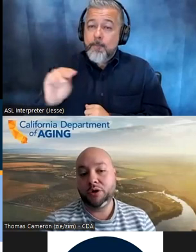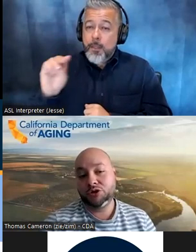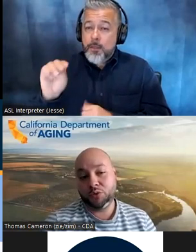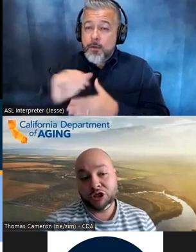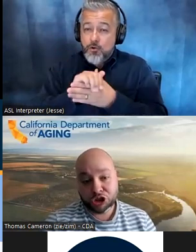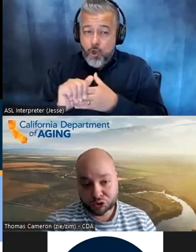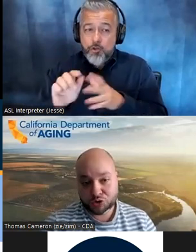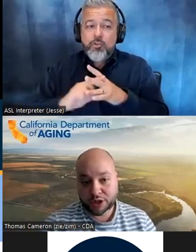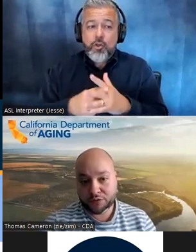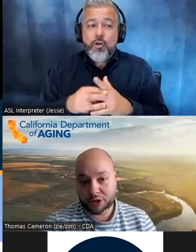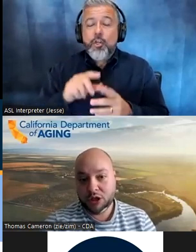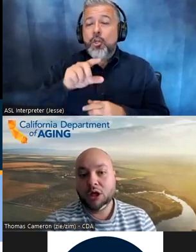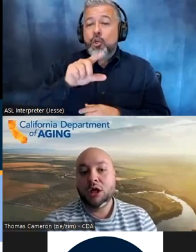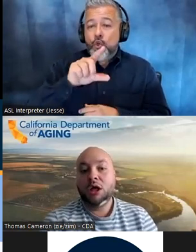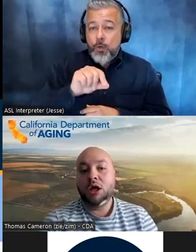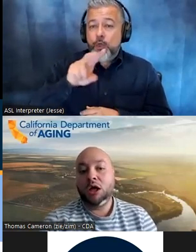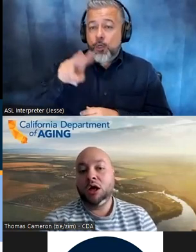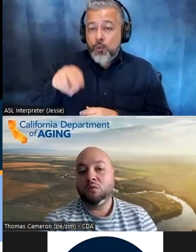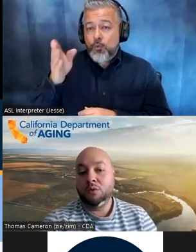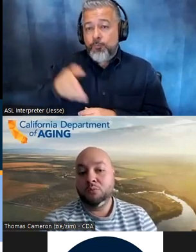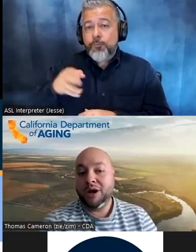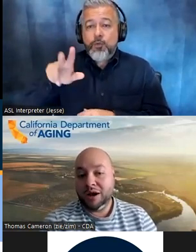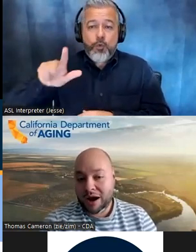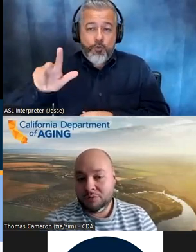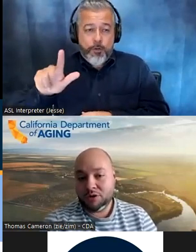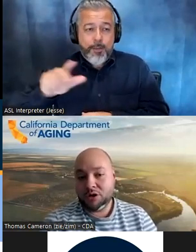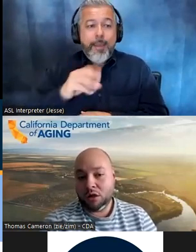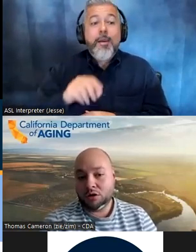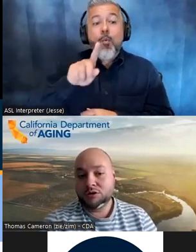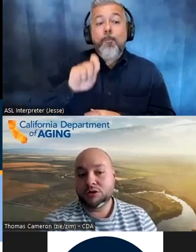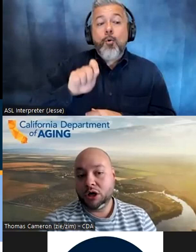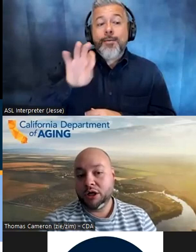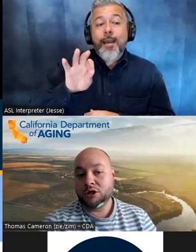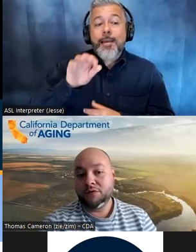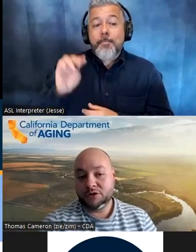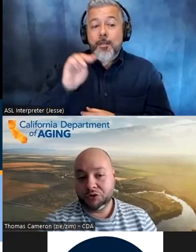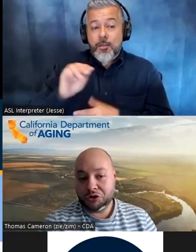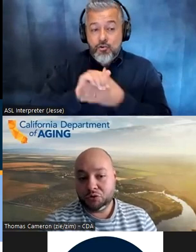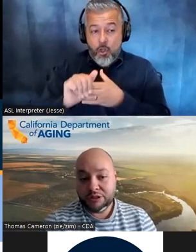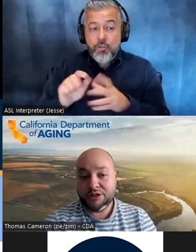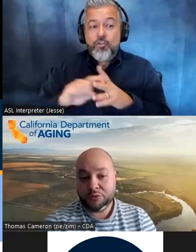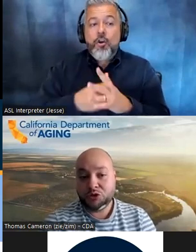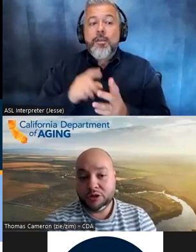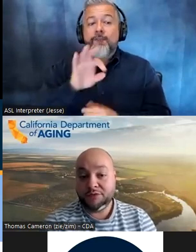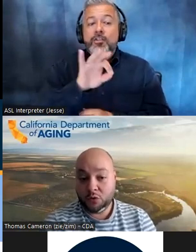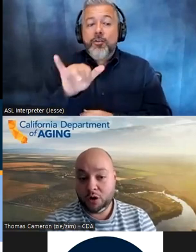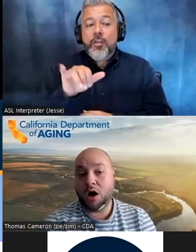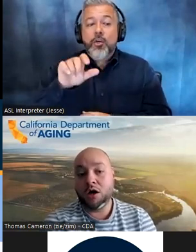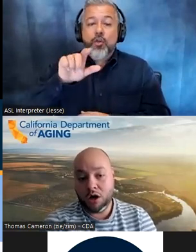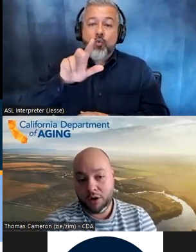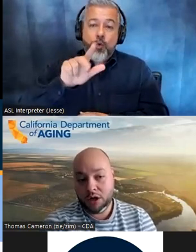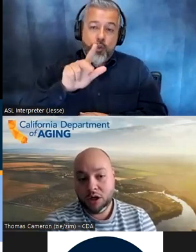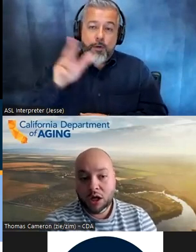in 2022-23 and $1.9 million starting in fiscal year 23-24